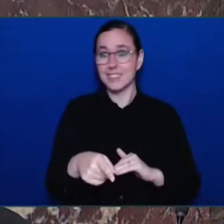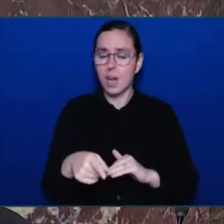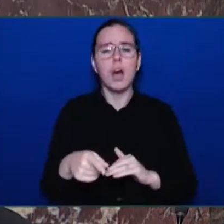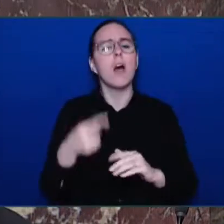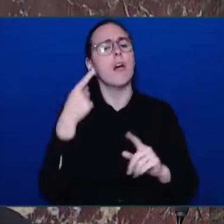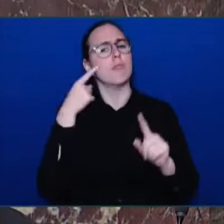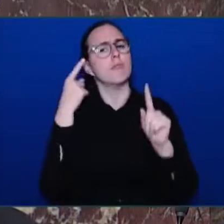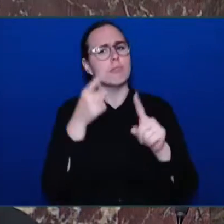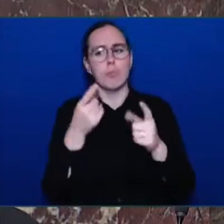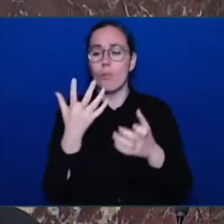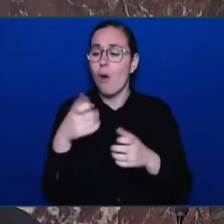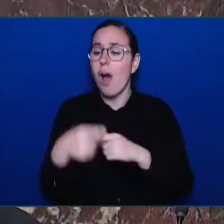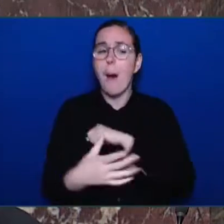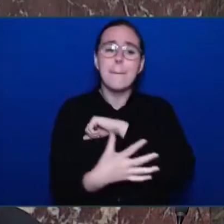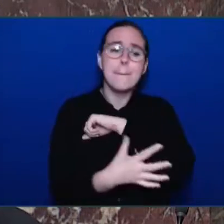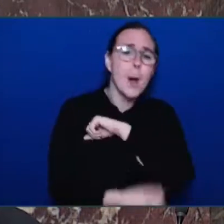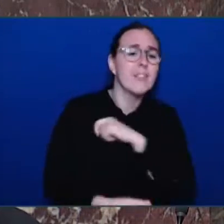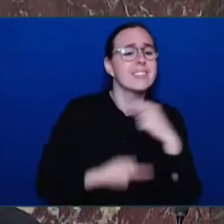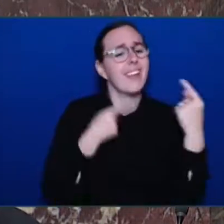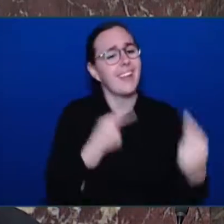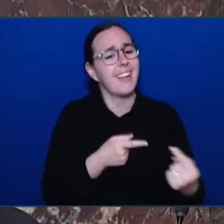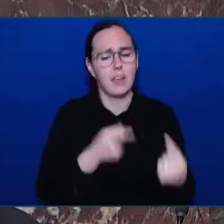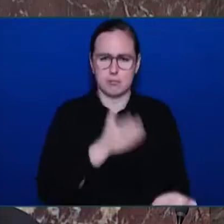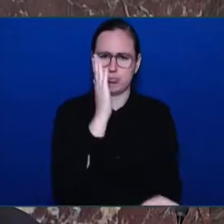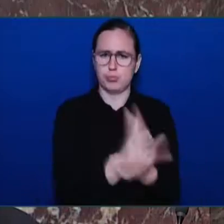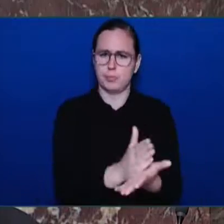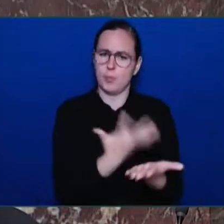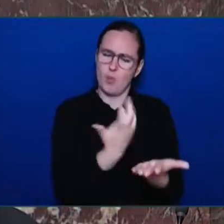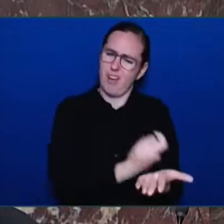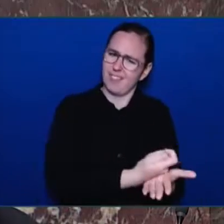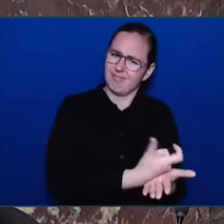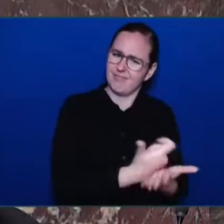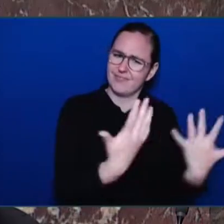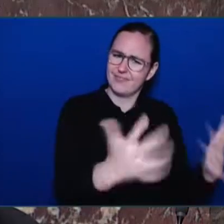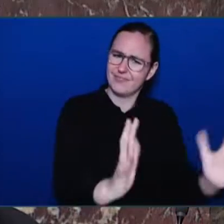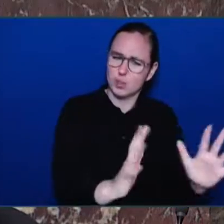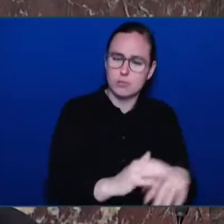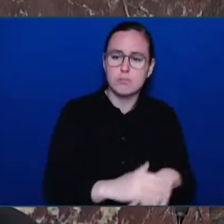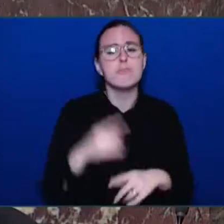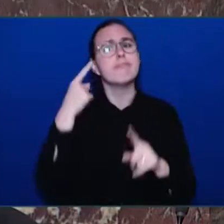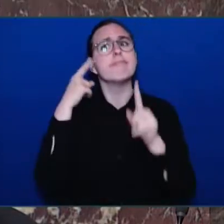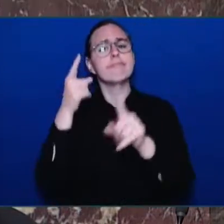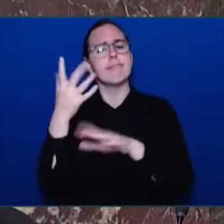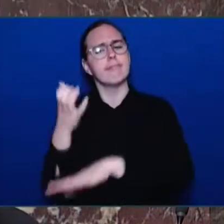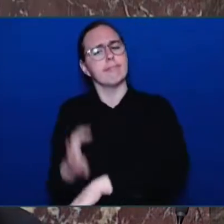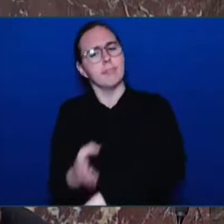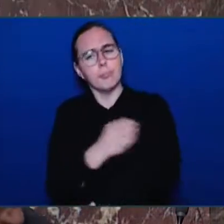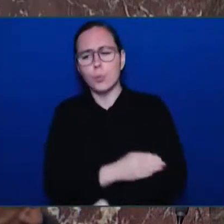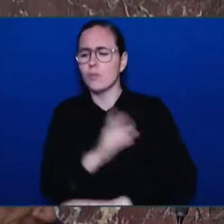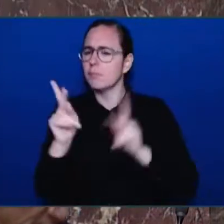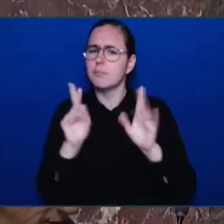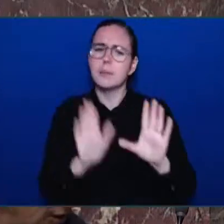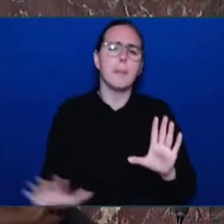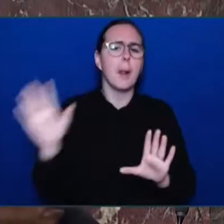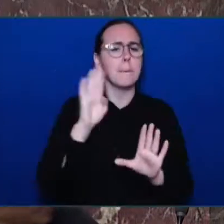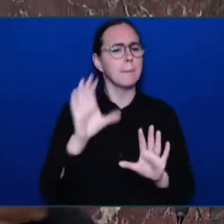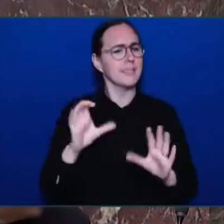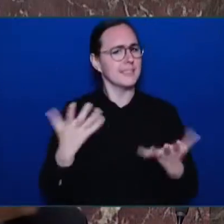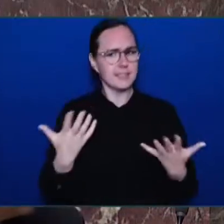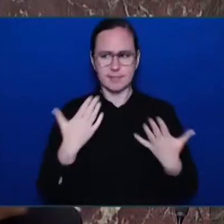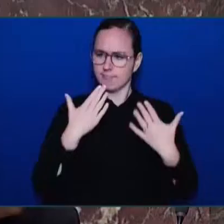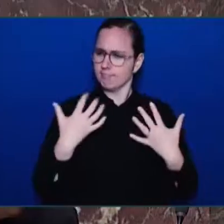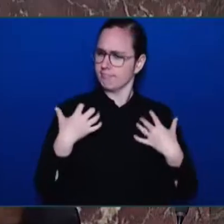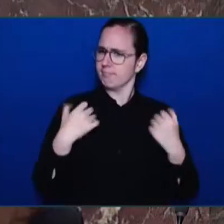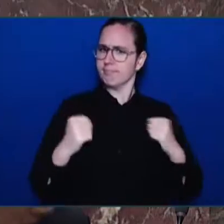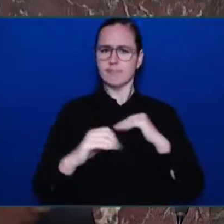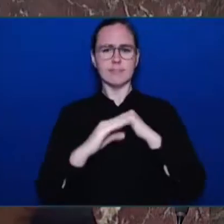the well-being of all people in British Columbia. This year's theme is Dignity for All in Practice. This important message